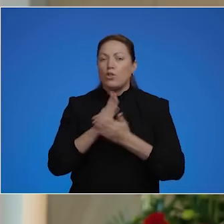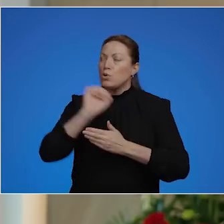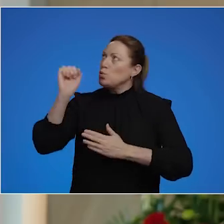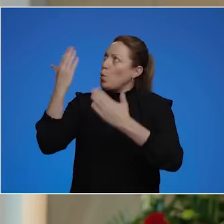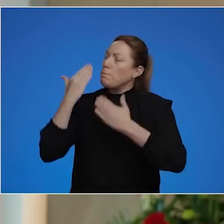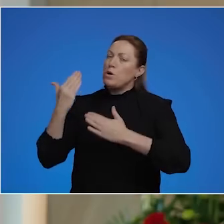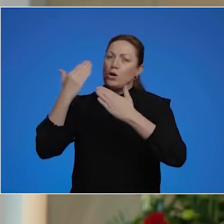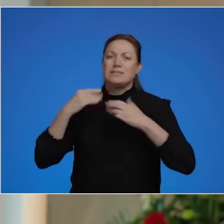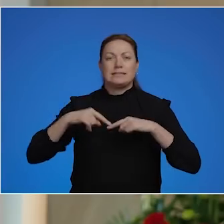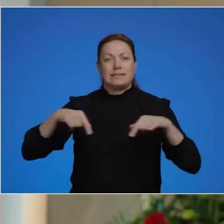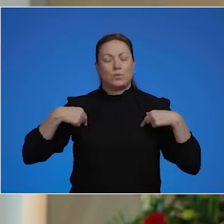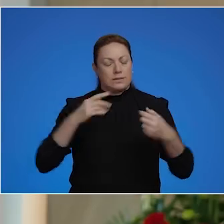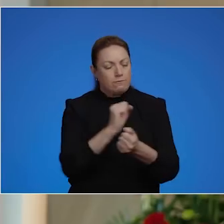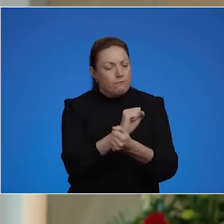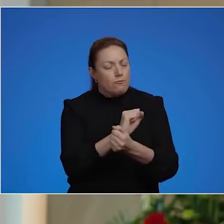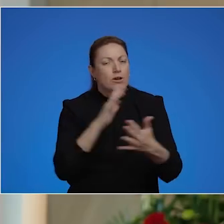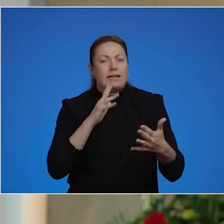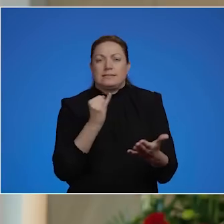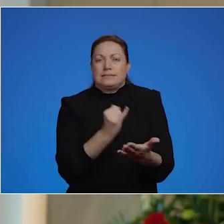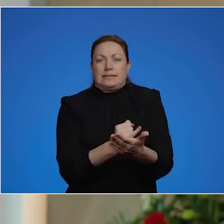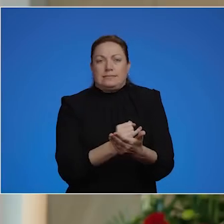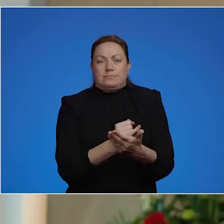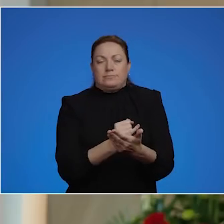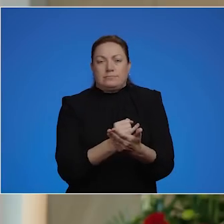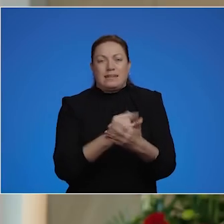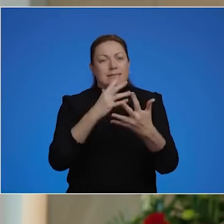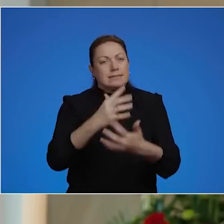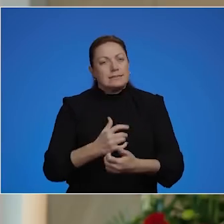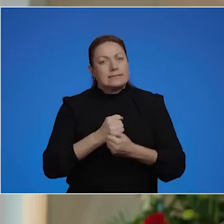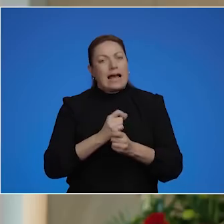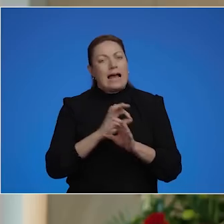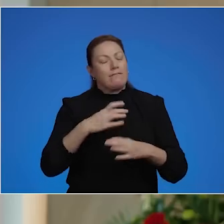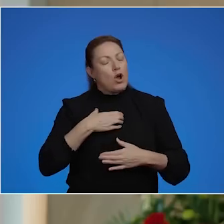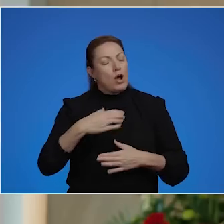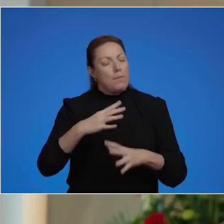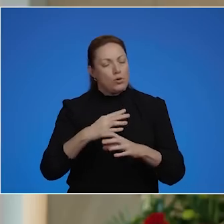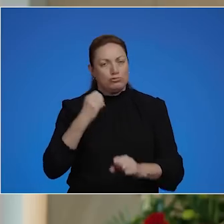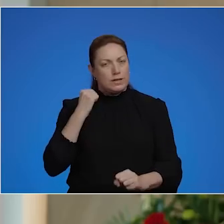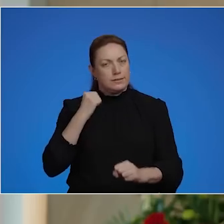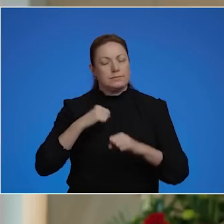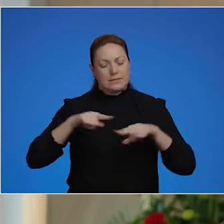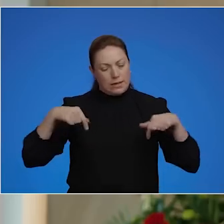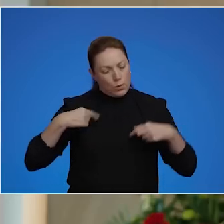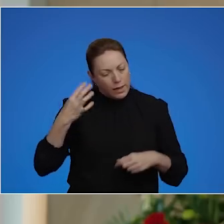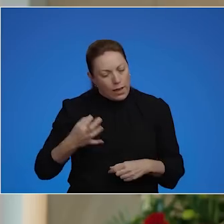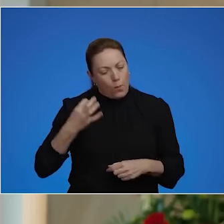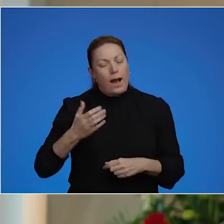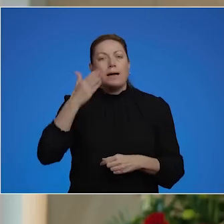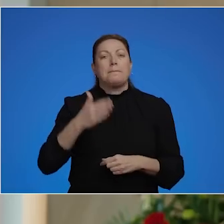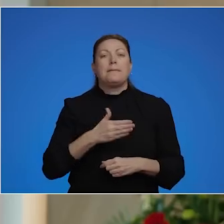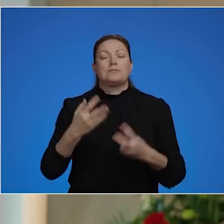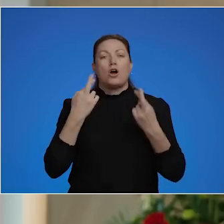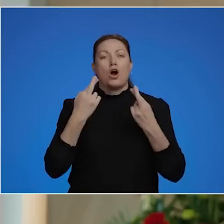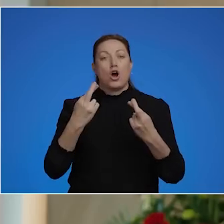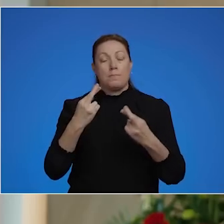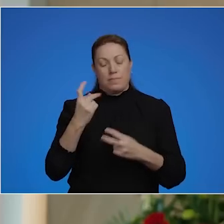your mercy we may be always free from sin and safe from all distress as we await the blessed